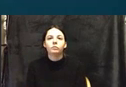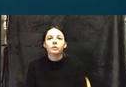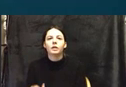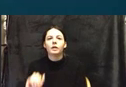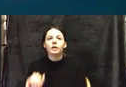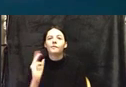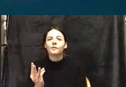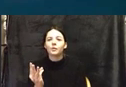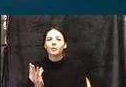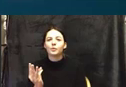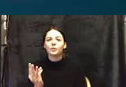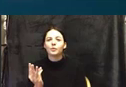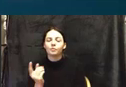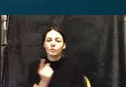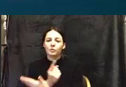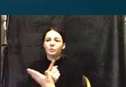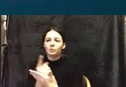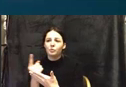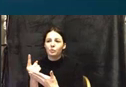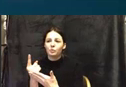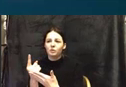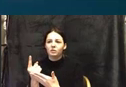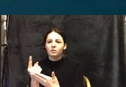a few weeks of intense in-person